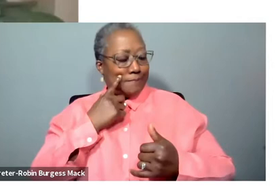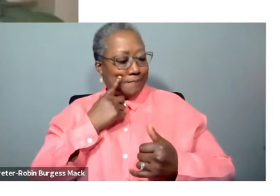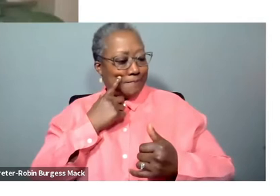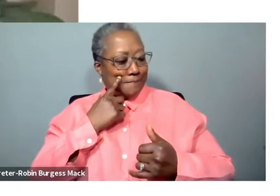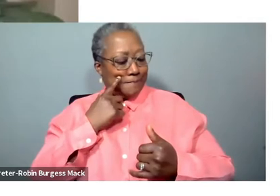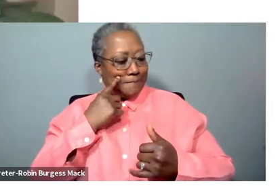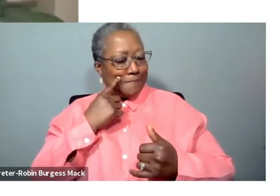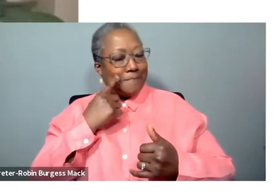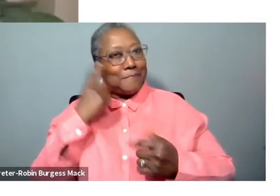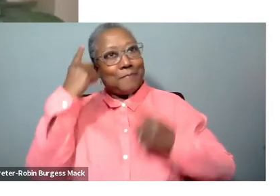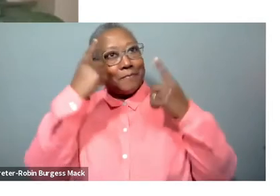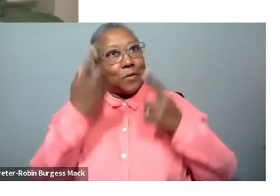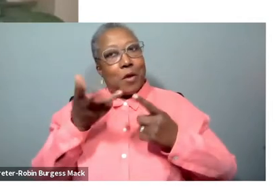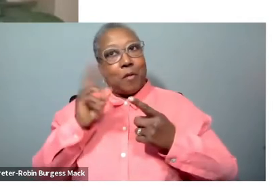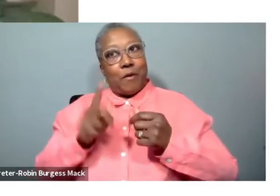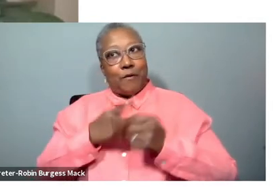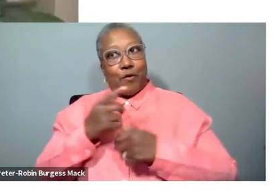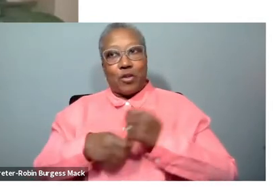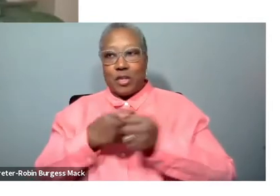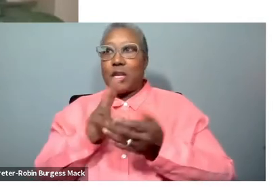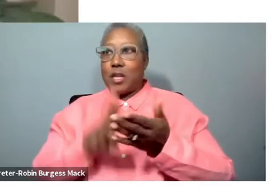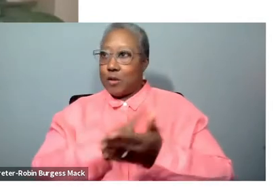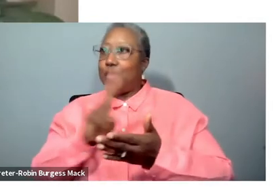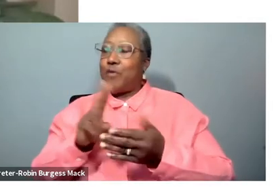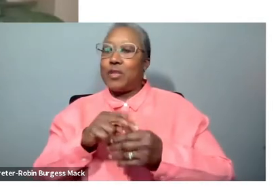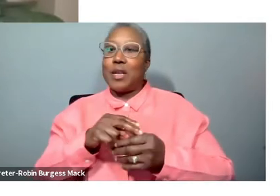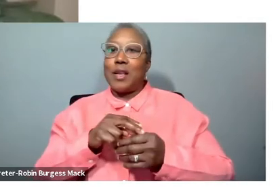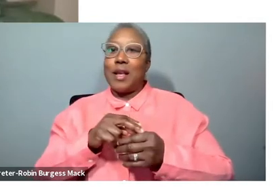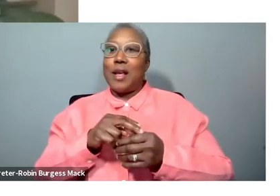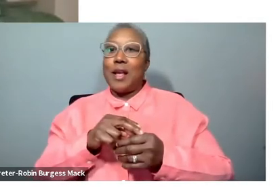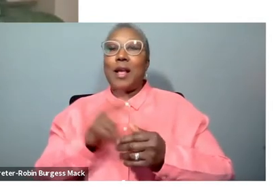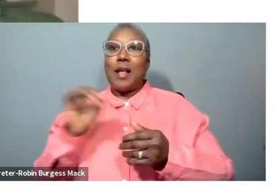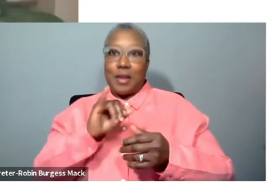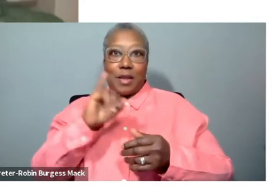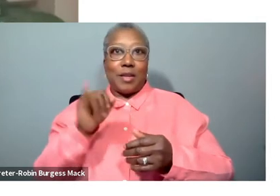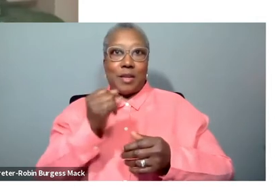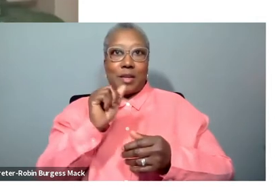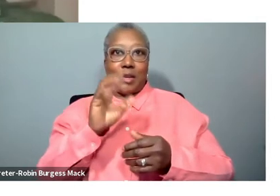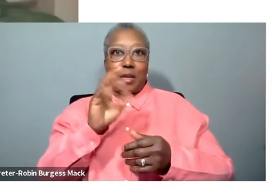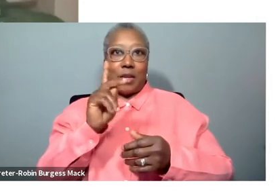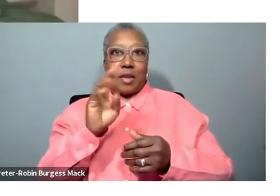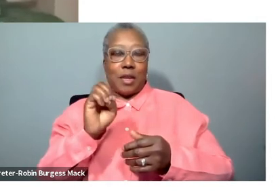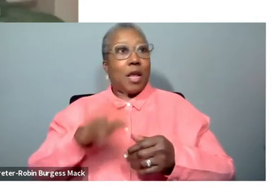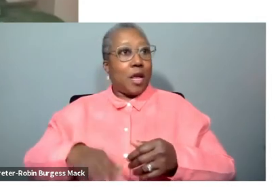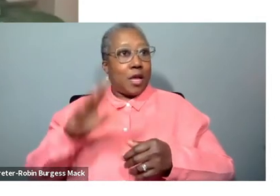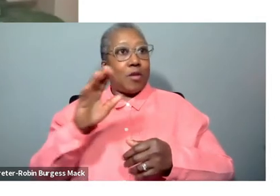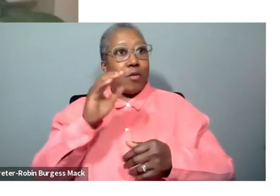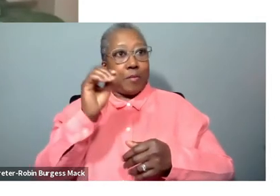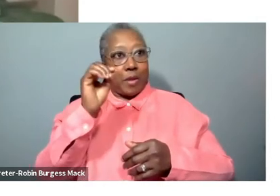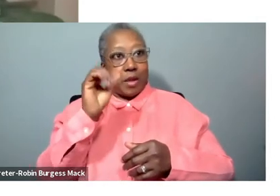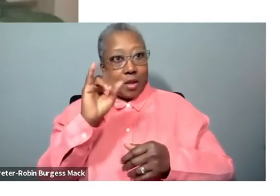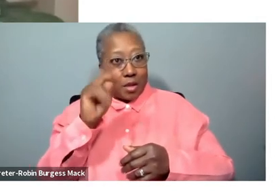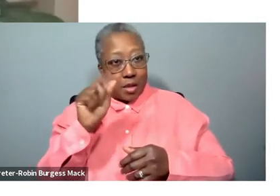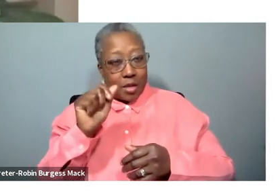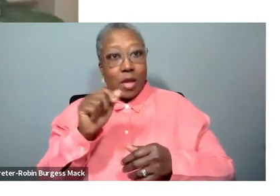thinking about my own first year at university. Like Jackie said, I grew up in India and I